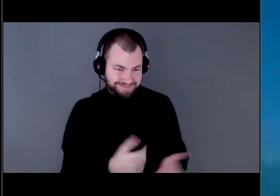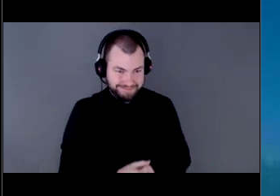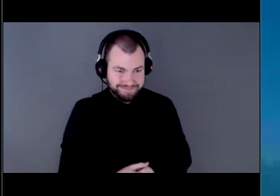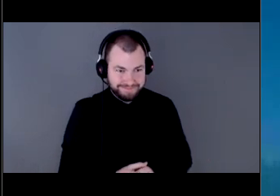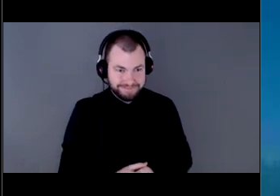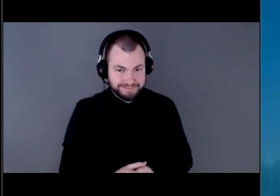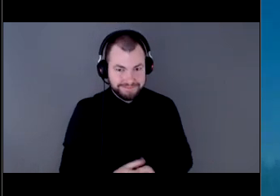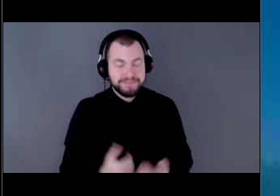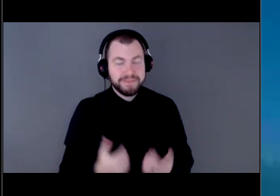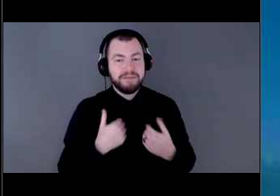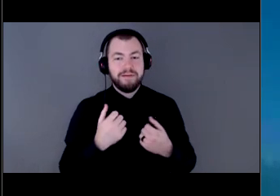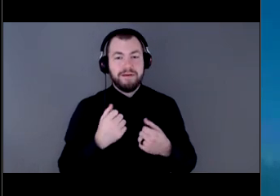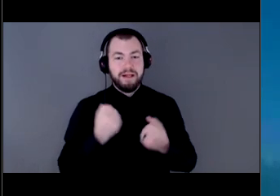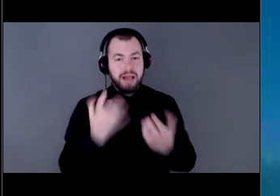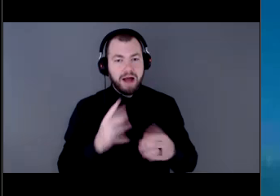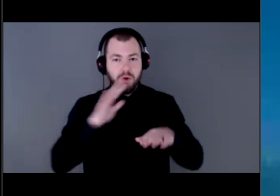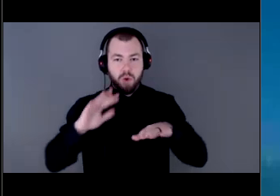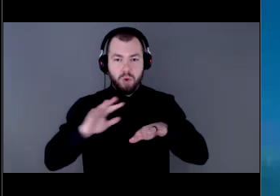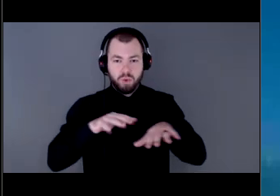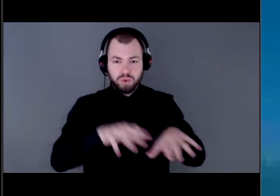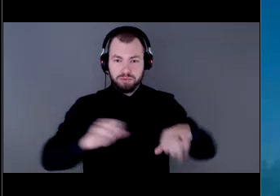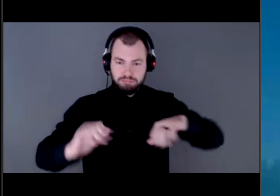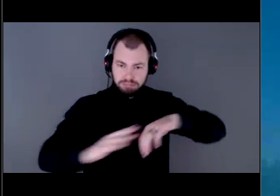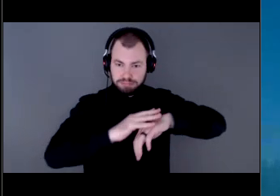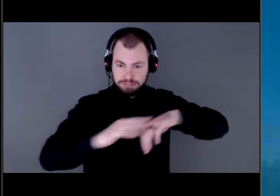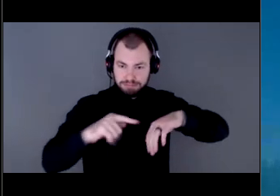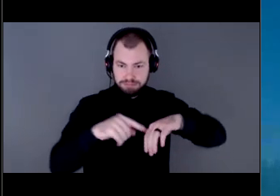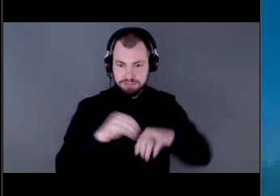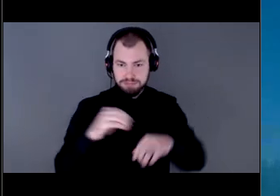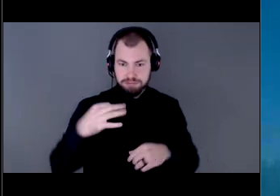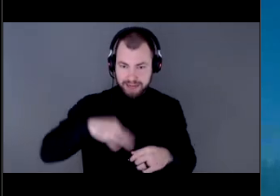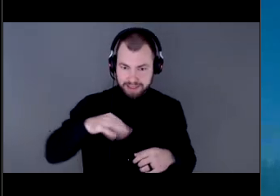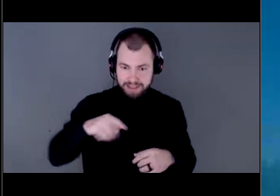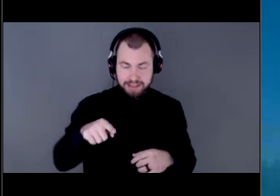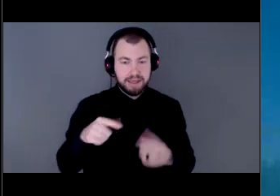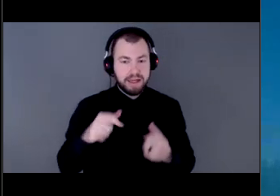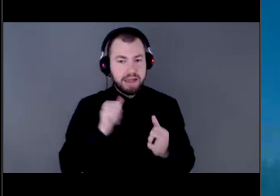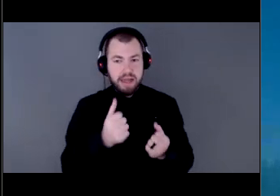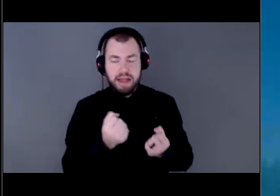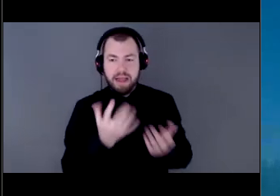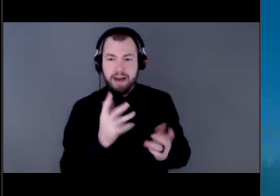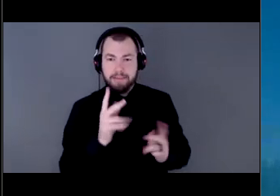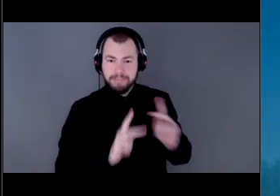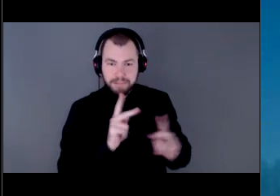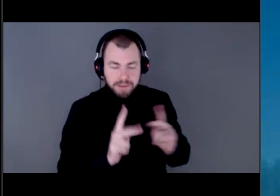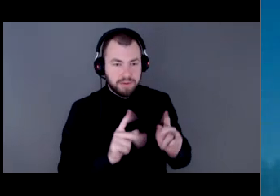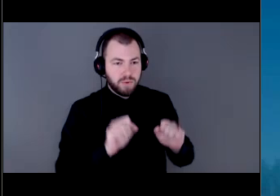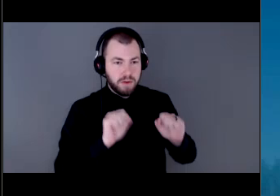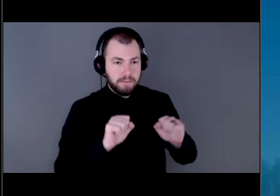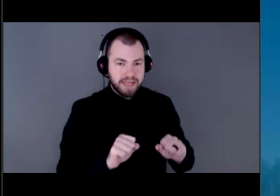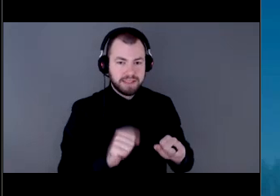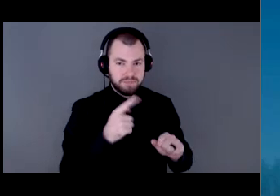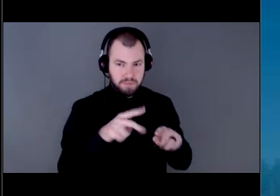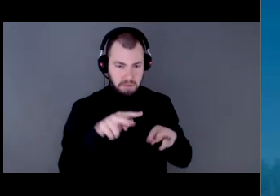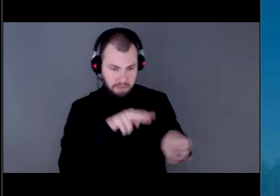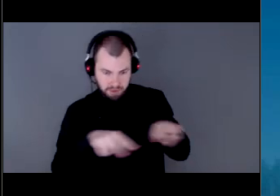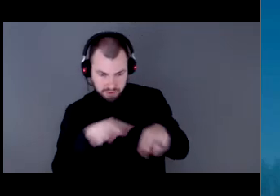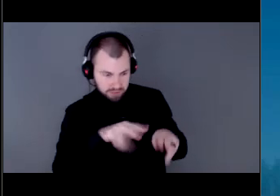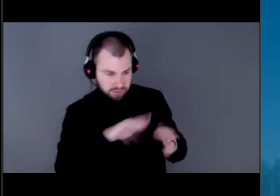Maine and not a lot of people, not a lot of capacity to monitor that shoreline and clean it